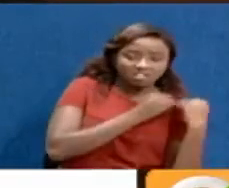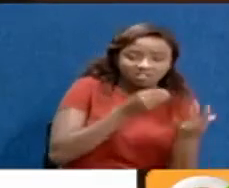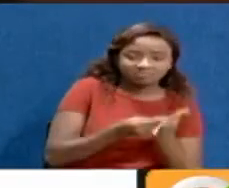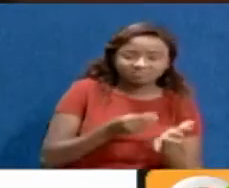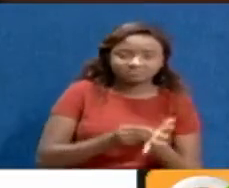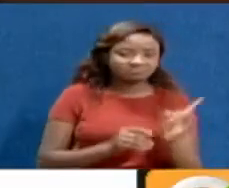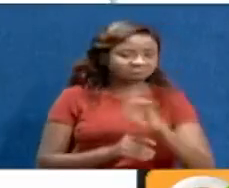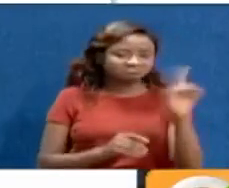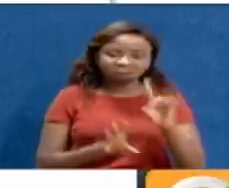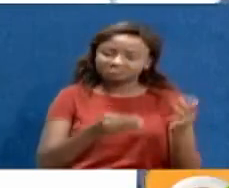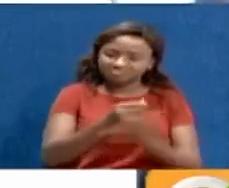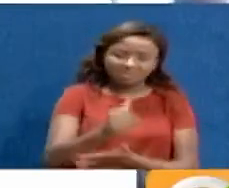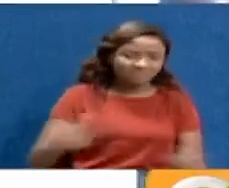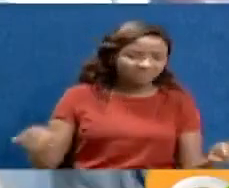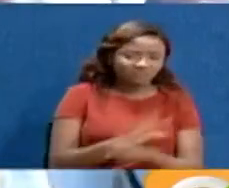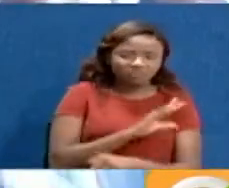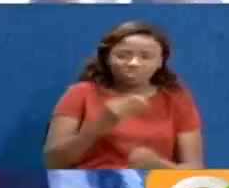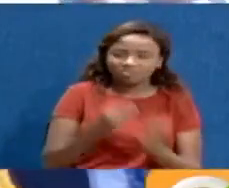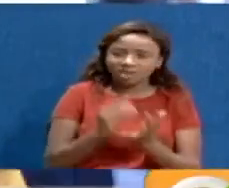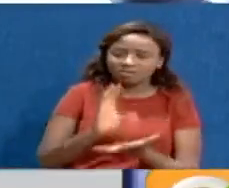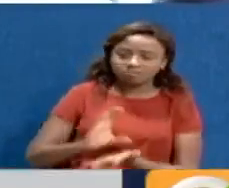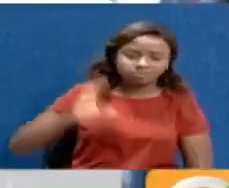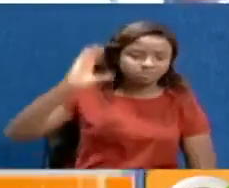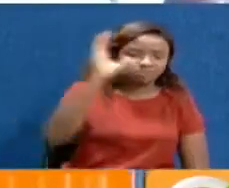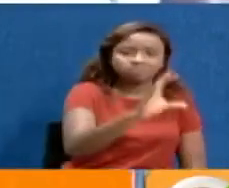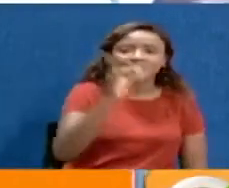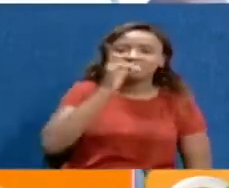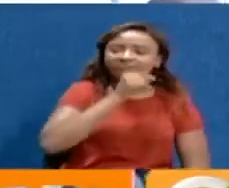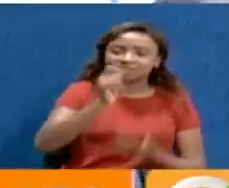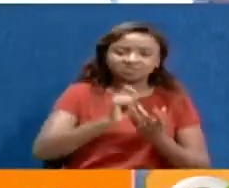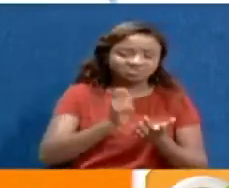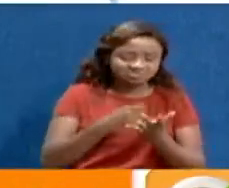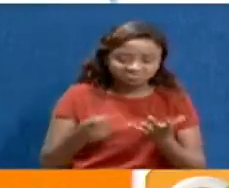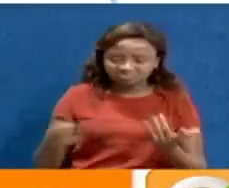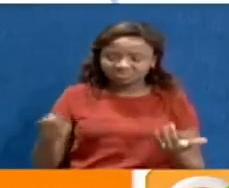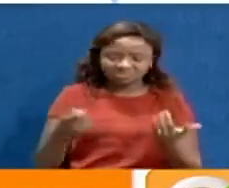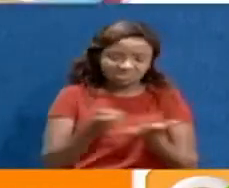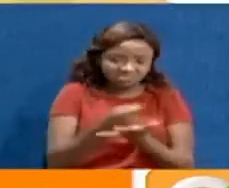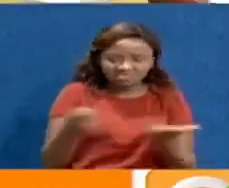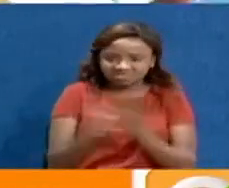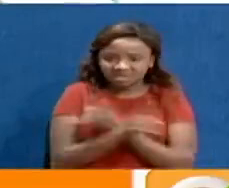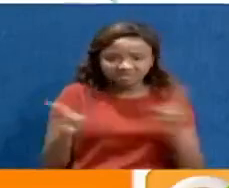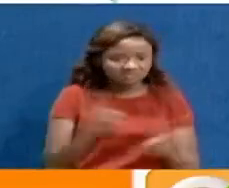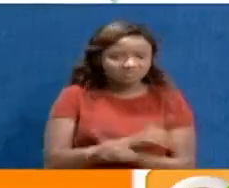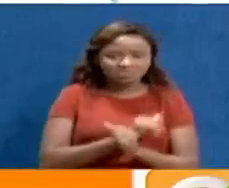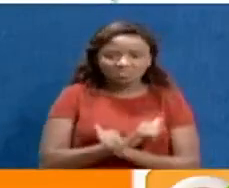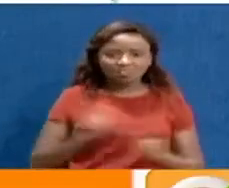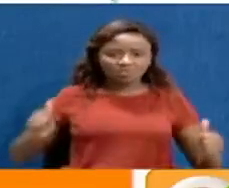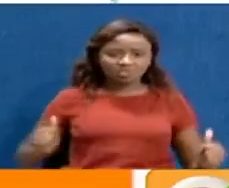give the airline a leg up. This credit agency, we had already done paperwork and so on.